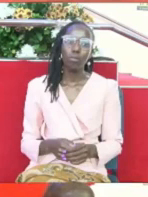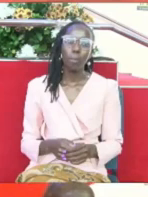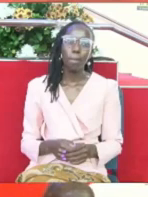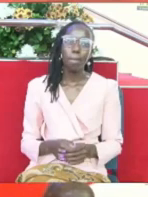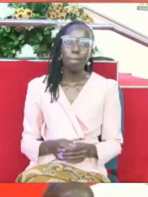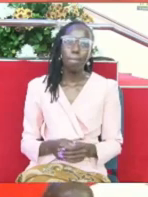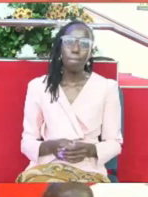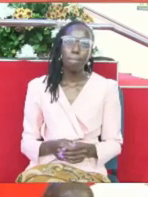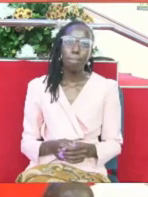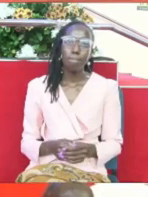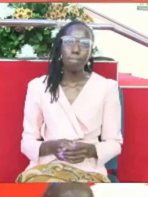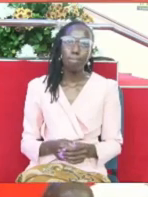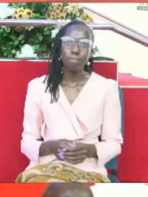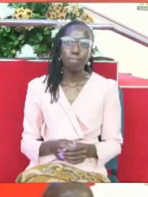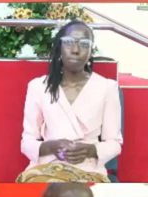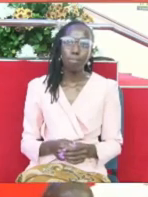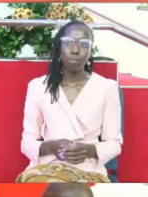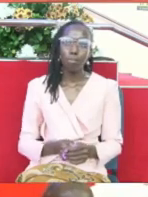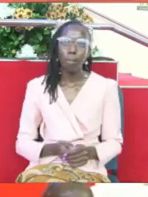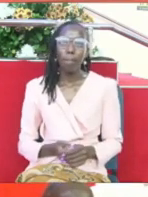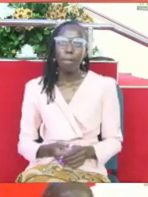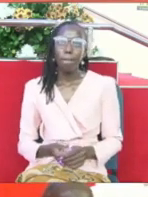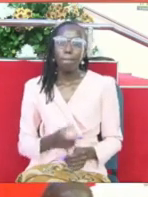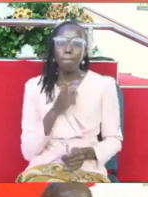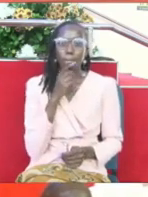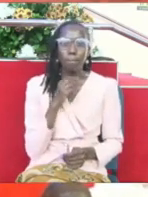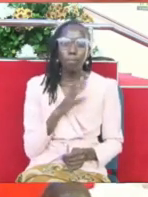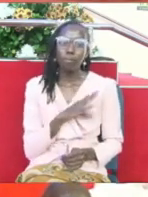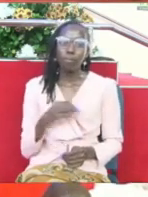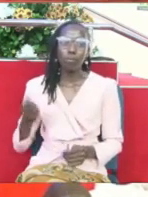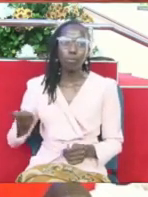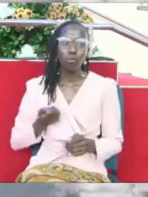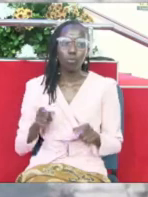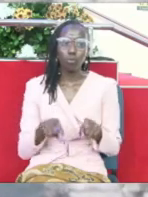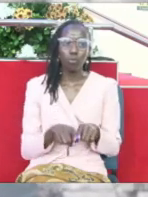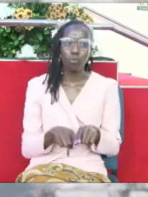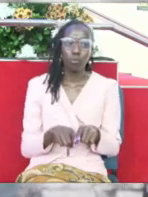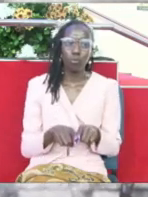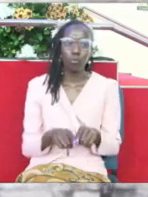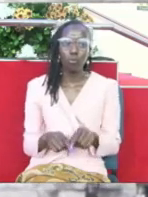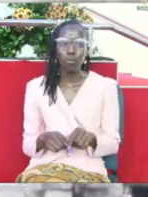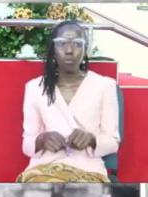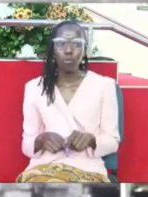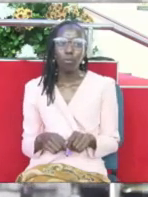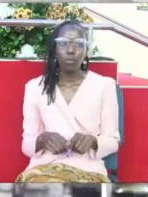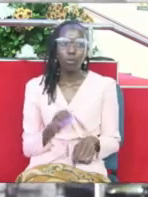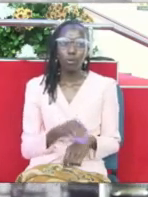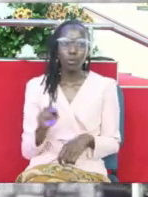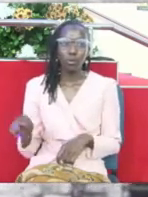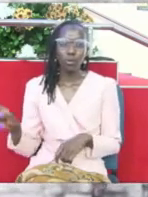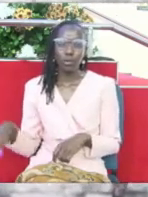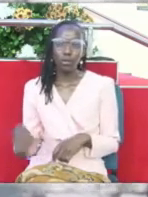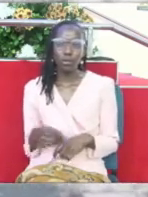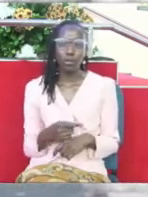ambaye ameshindwa. Going to look for a brother or a sister somewhere to throw a pity party to. Kwenda kumtafuta dada ama ndugu wa kukuhurumia